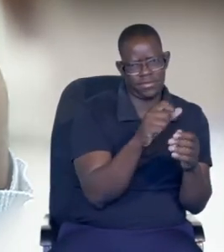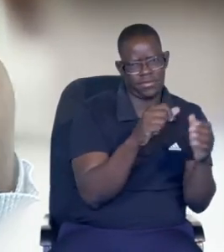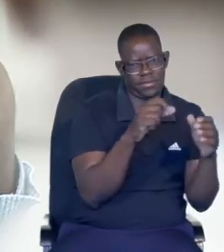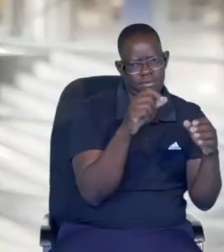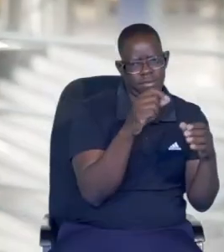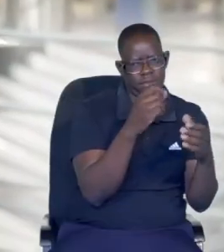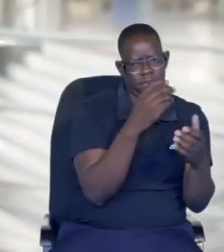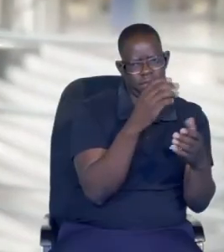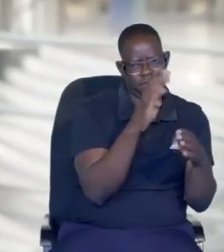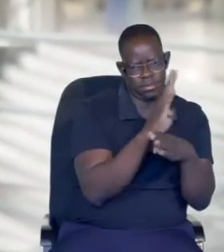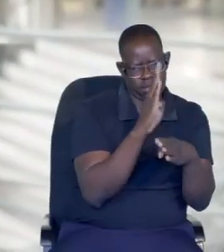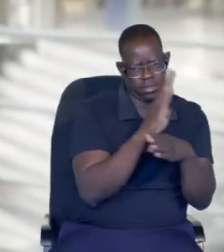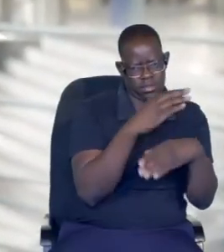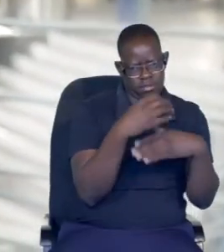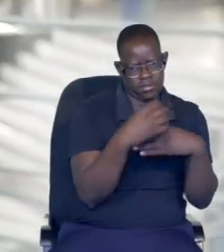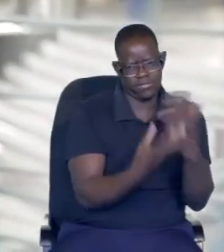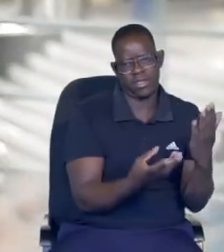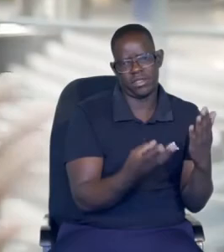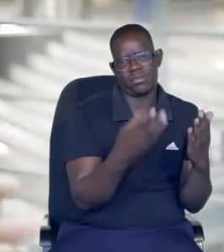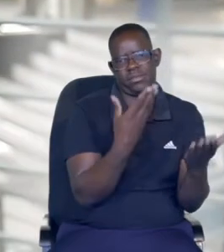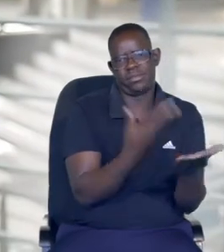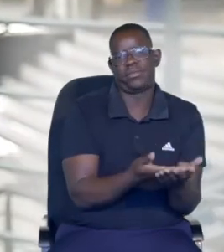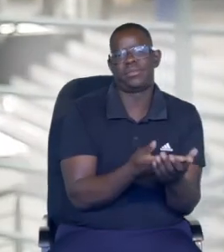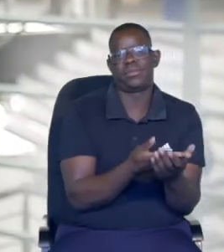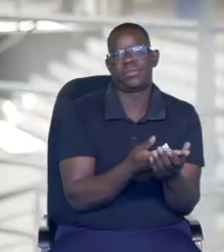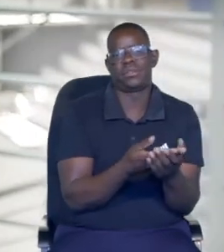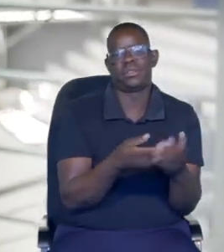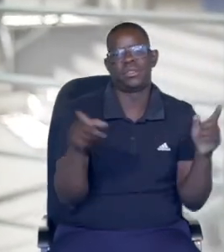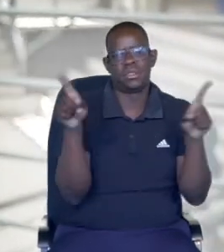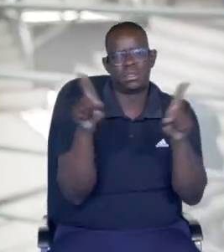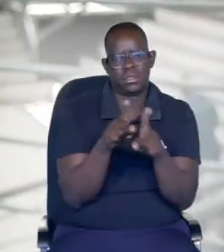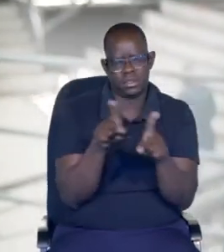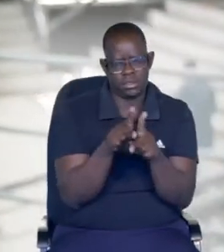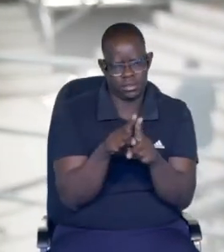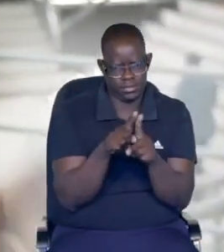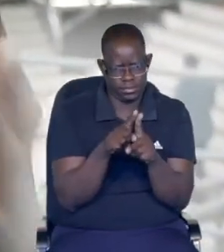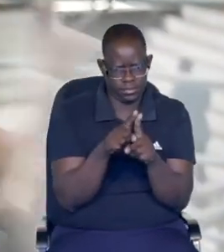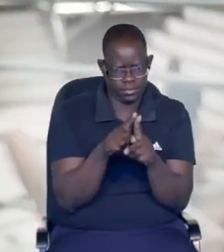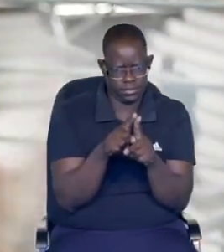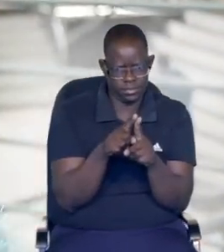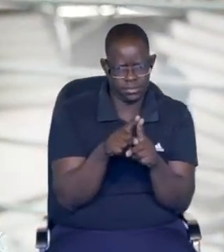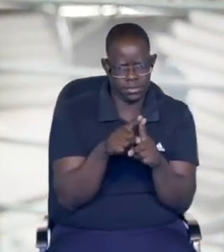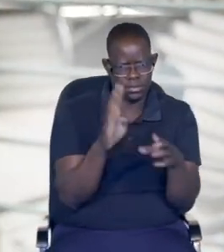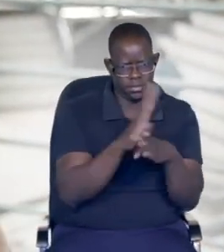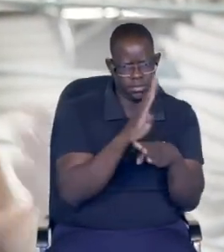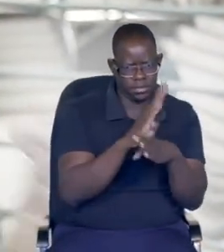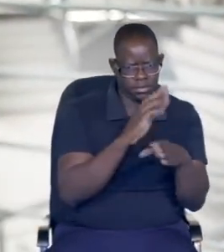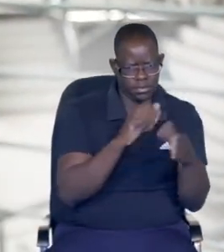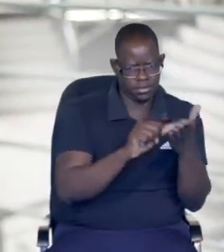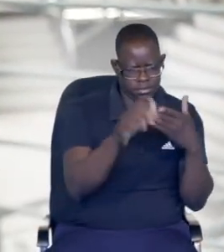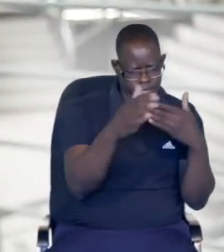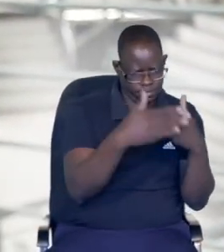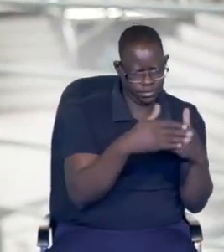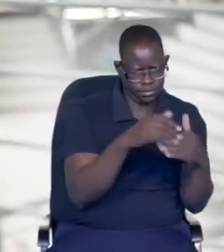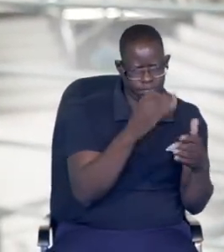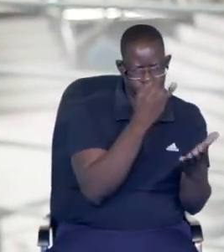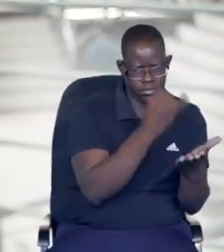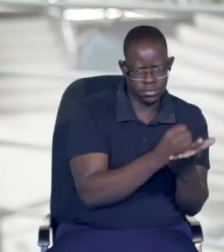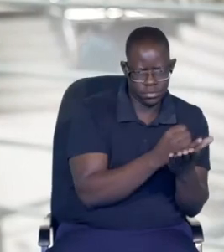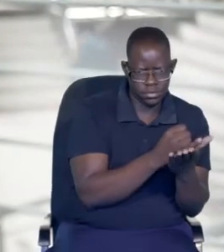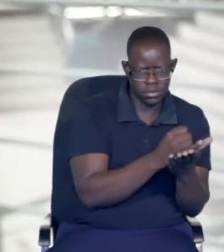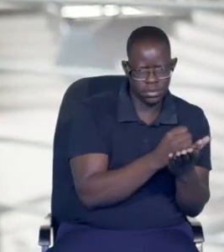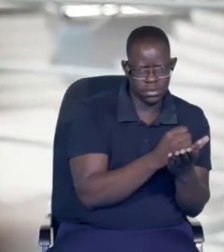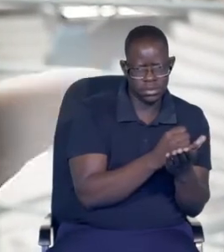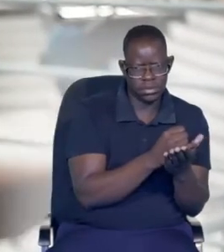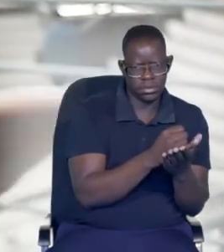your business fails. Exactly. It's the same as unlimited liability. If the business cannot pay its debts, its